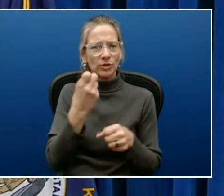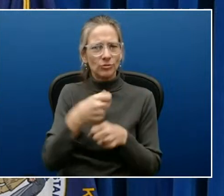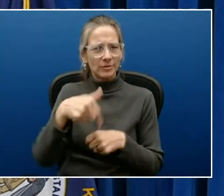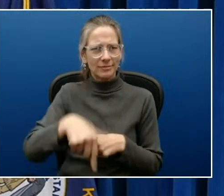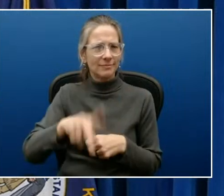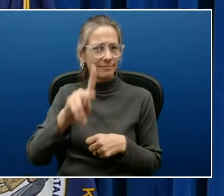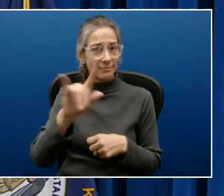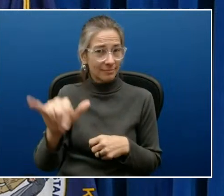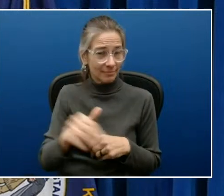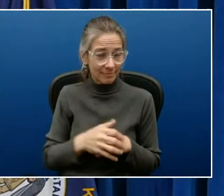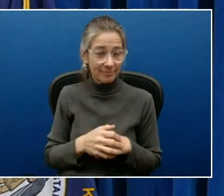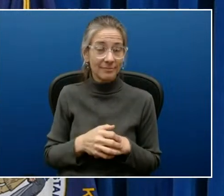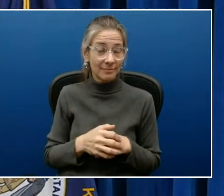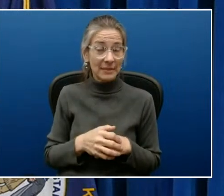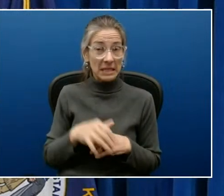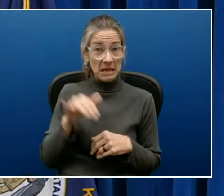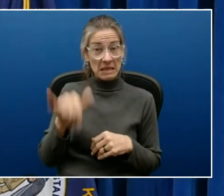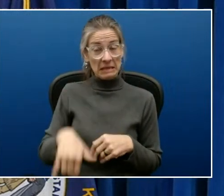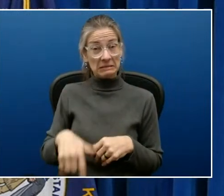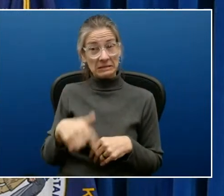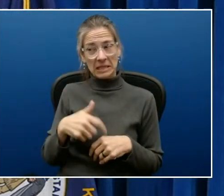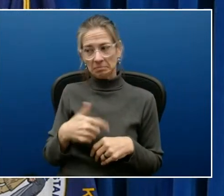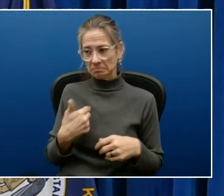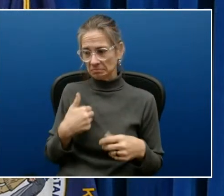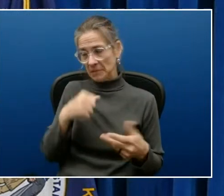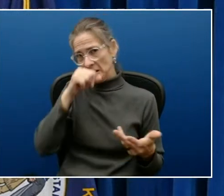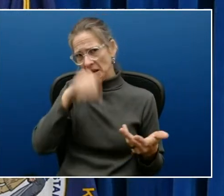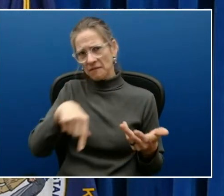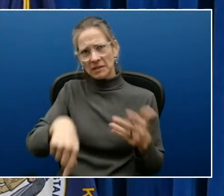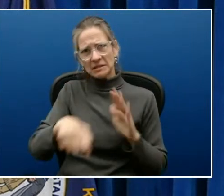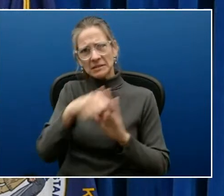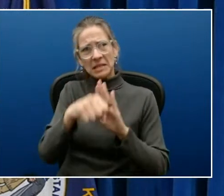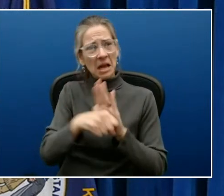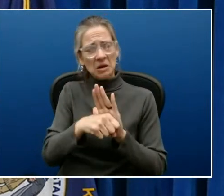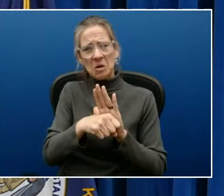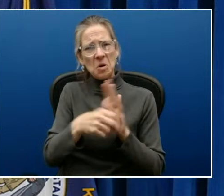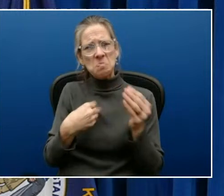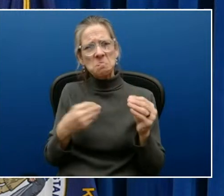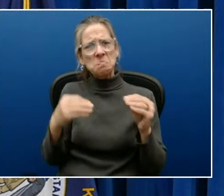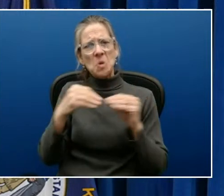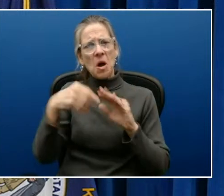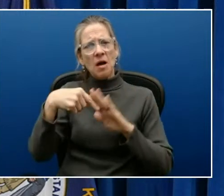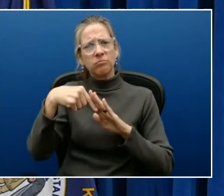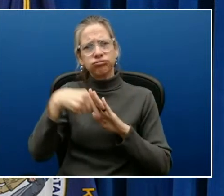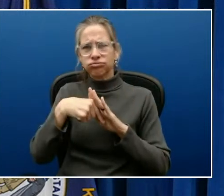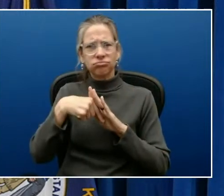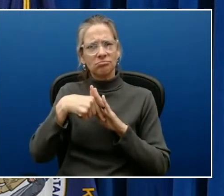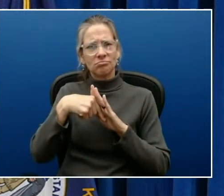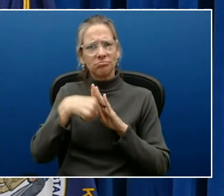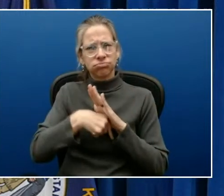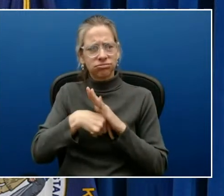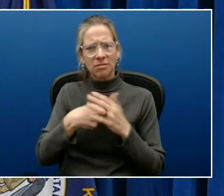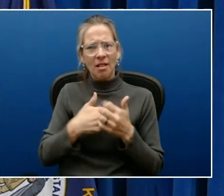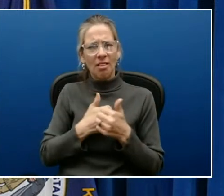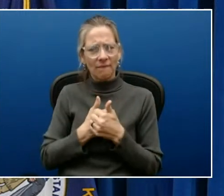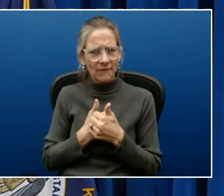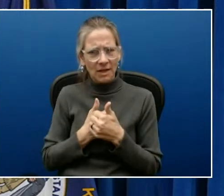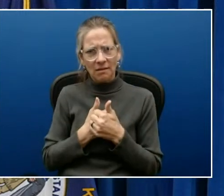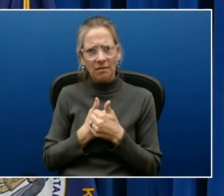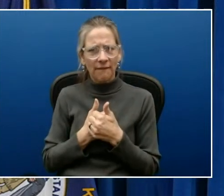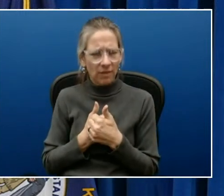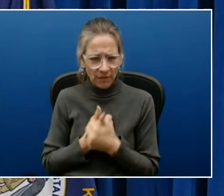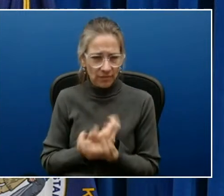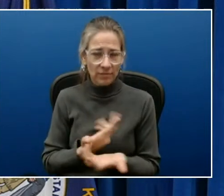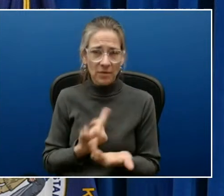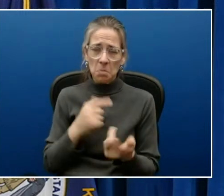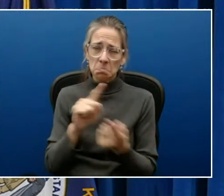this work has made my love for the state only deepen. I have had the opportunity to meet so many who are doing their best to be